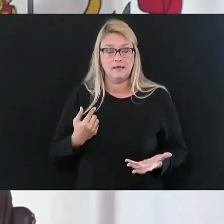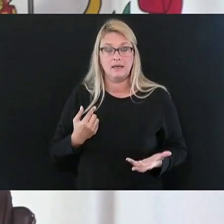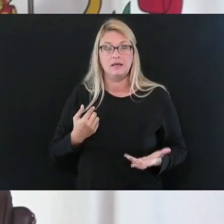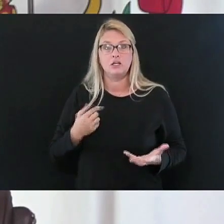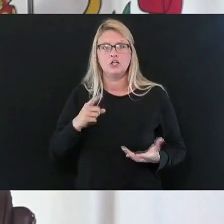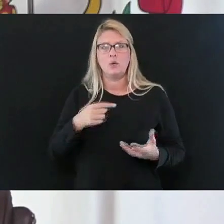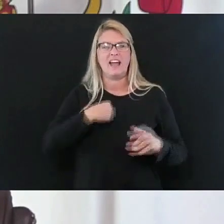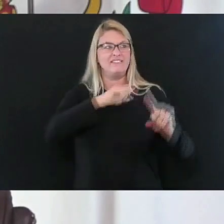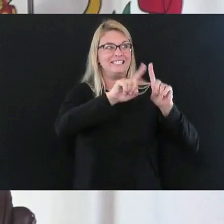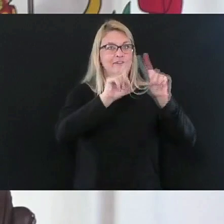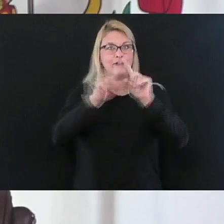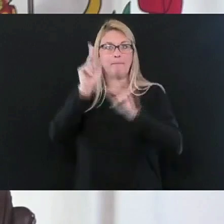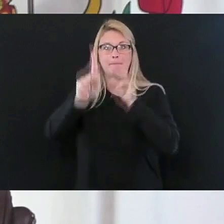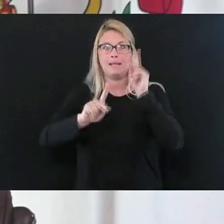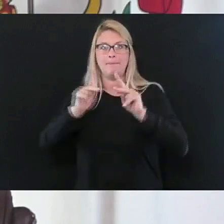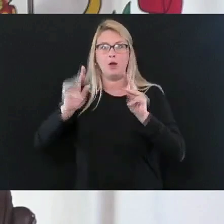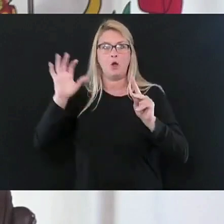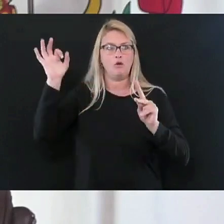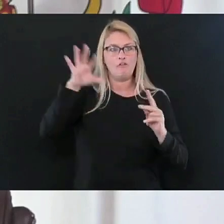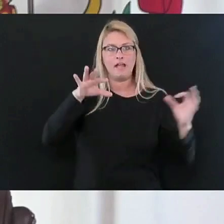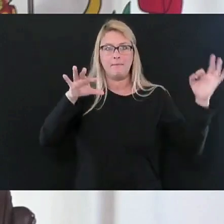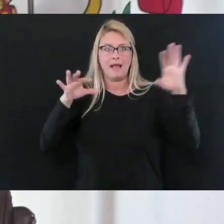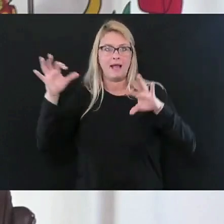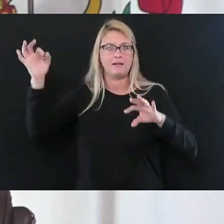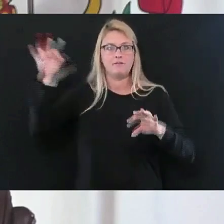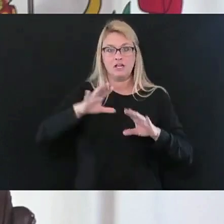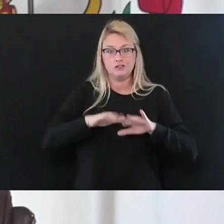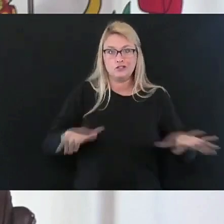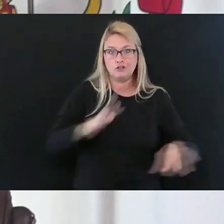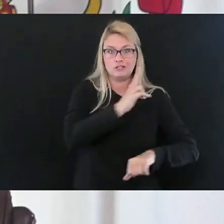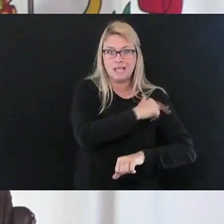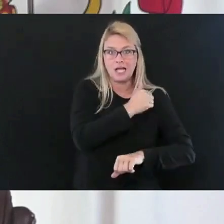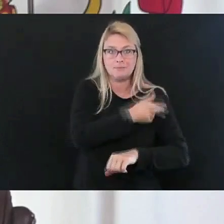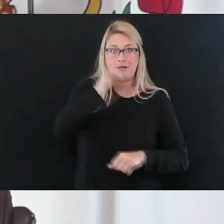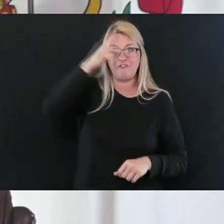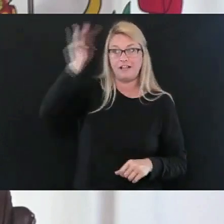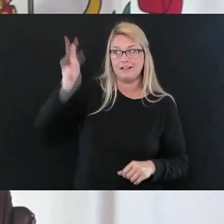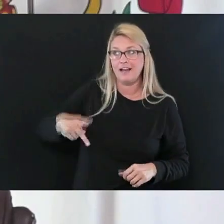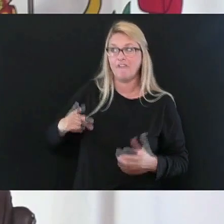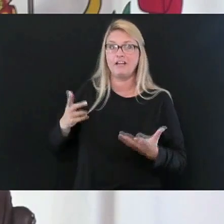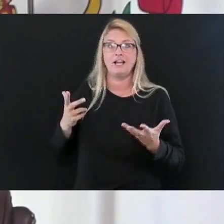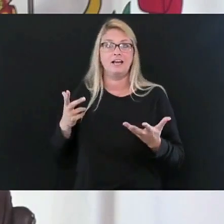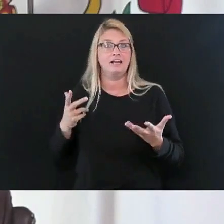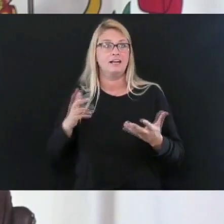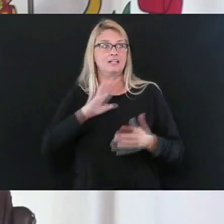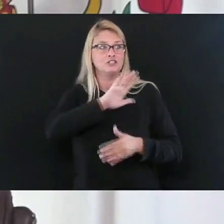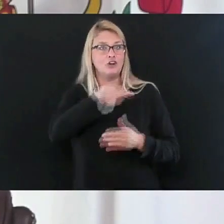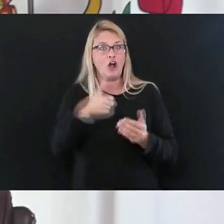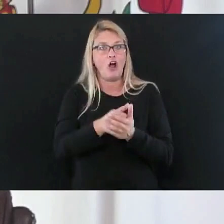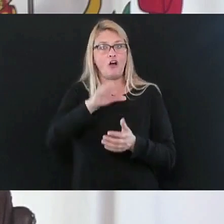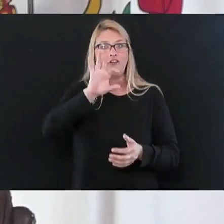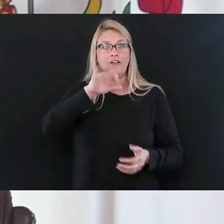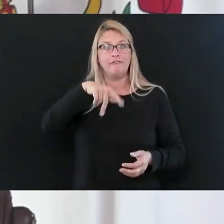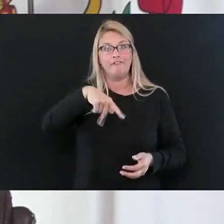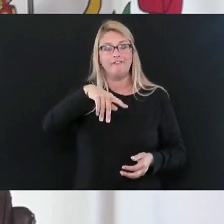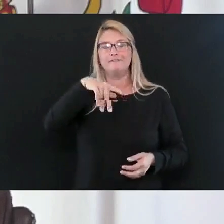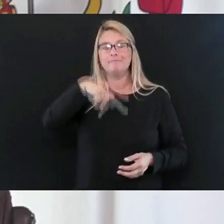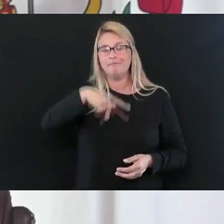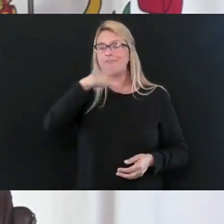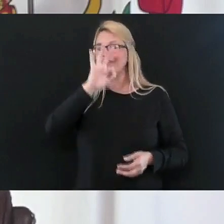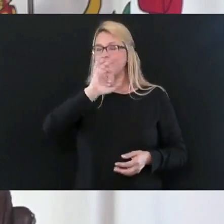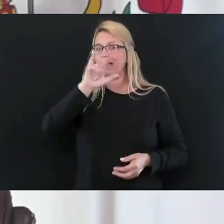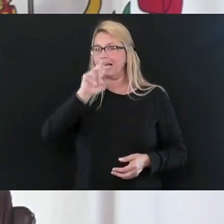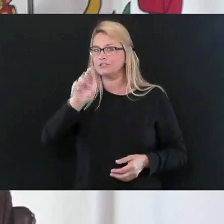different people weighing in, from people at the Children's Hospital in Philadelphia to all the Pfizer experts and everything, and